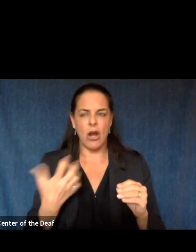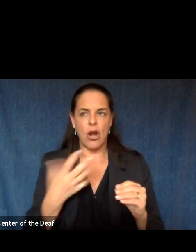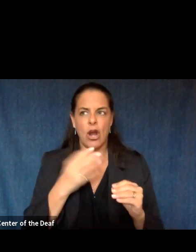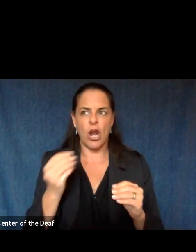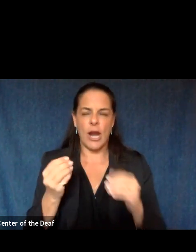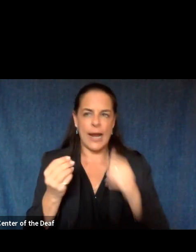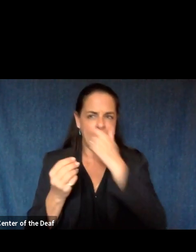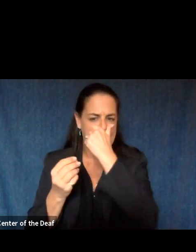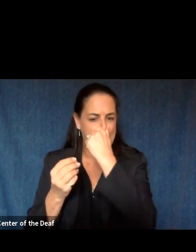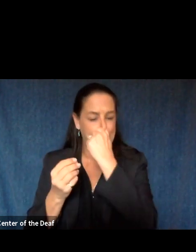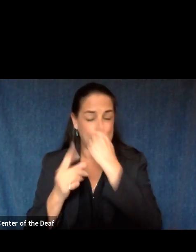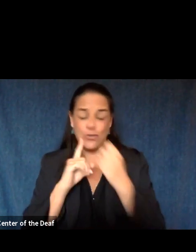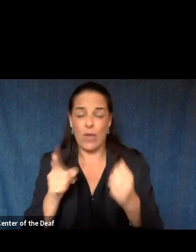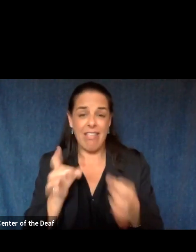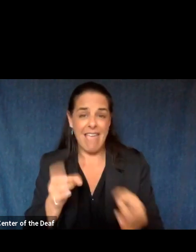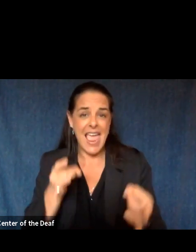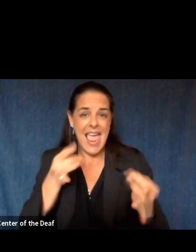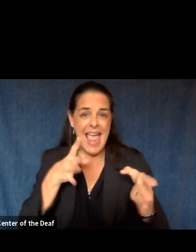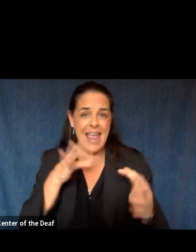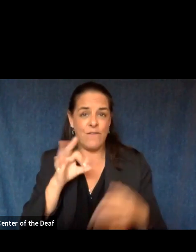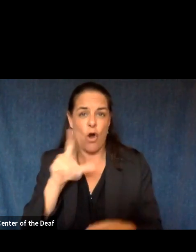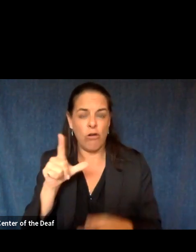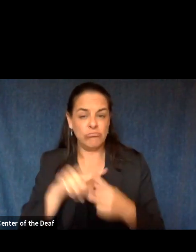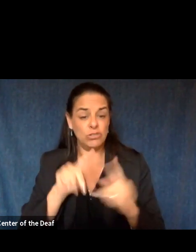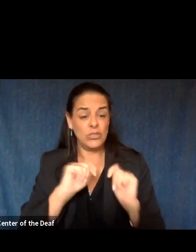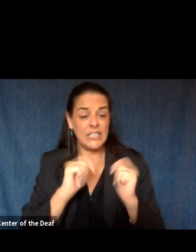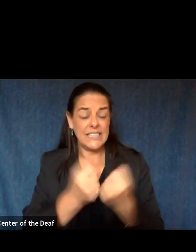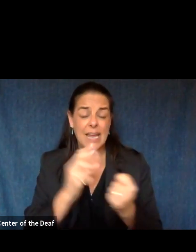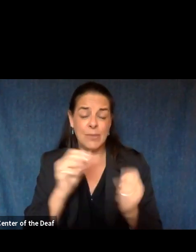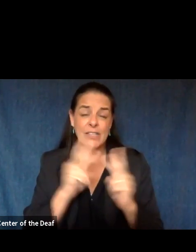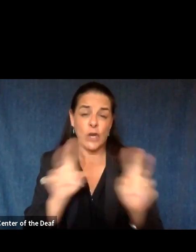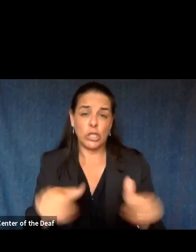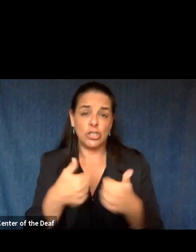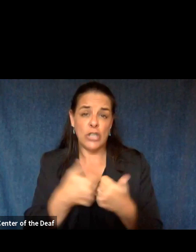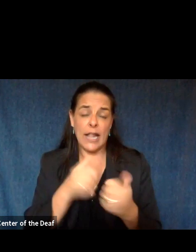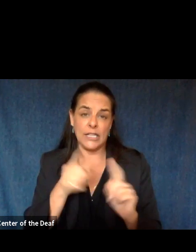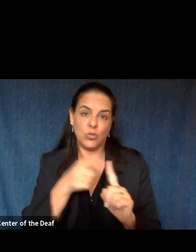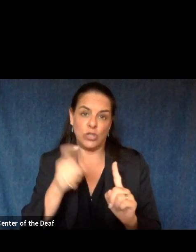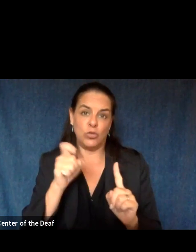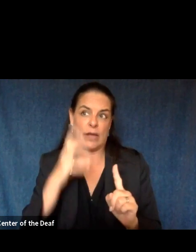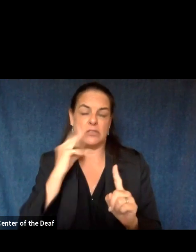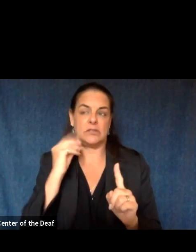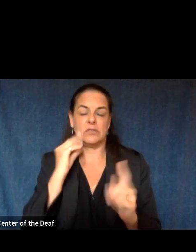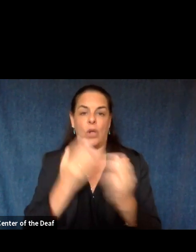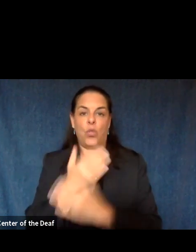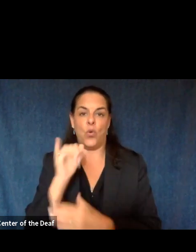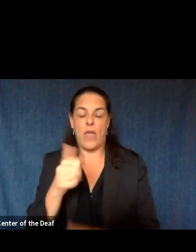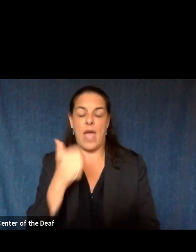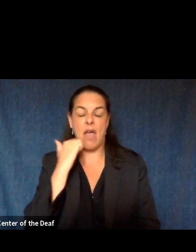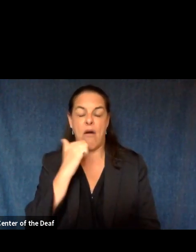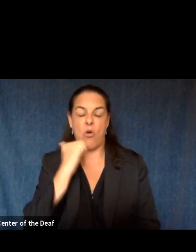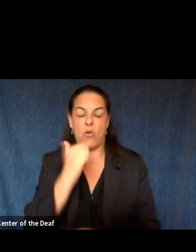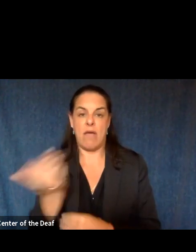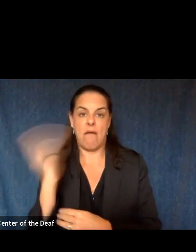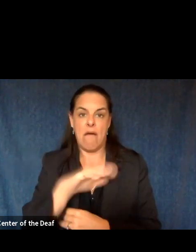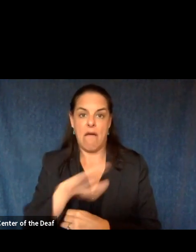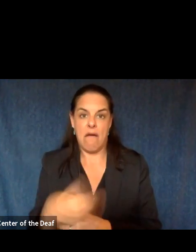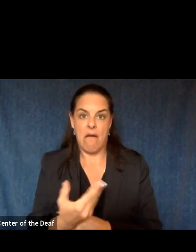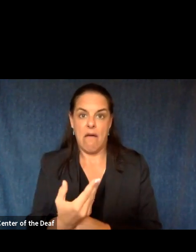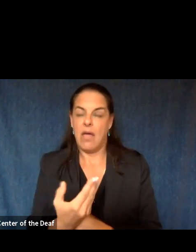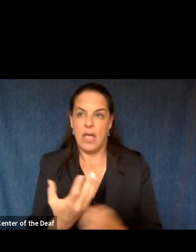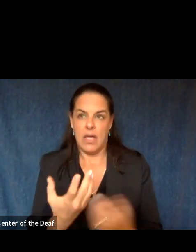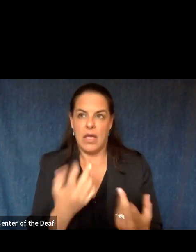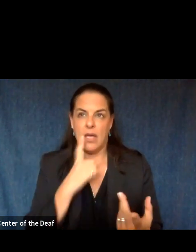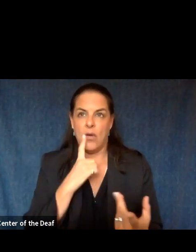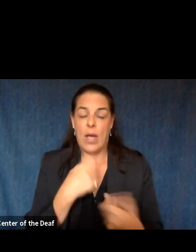kind of hateful to the team. And it's very challenging when you're having to do that day in and day out for them. And it